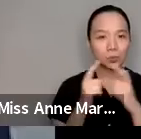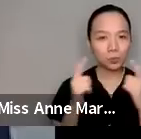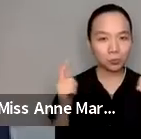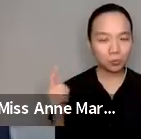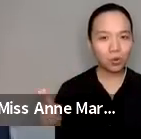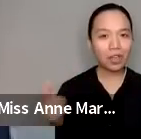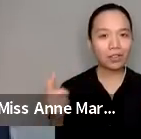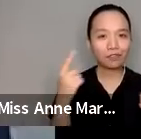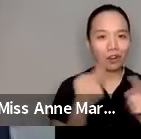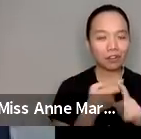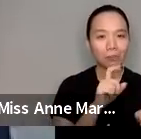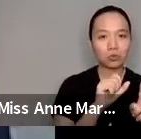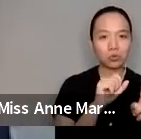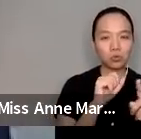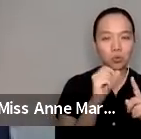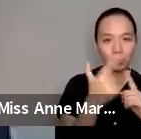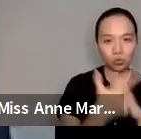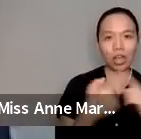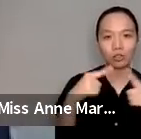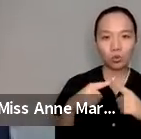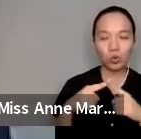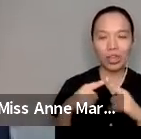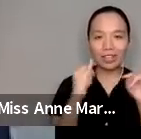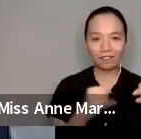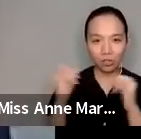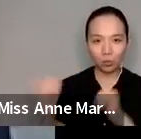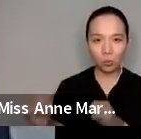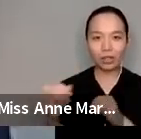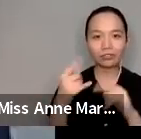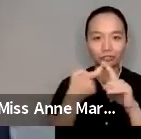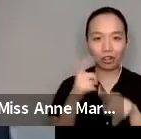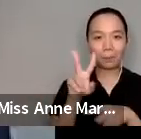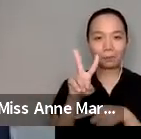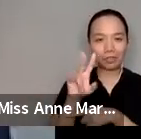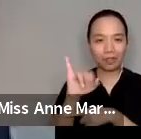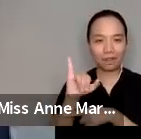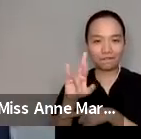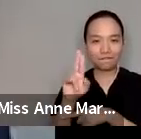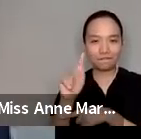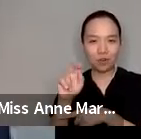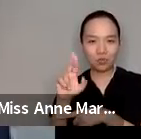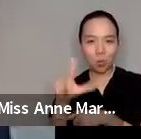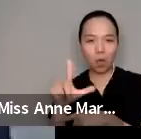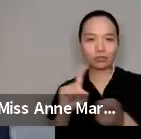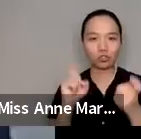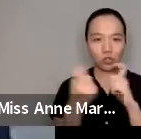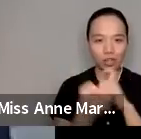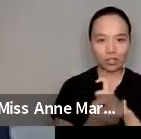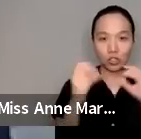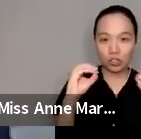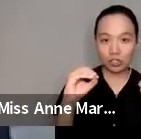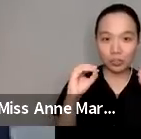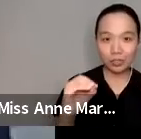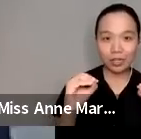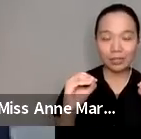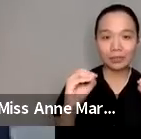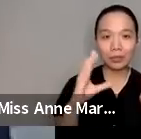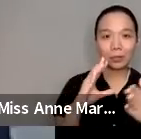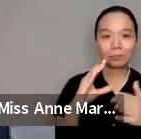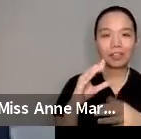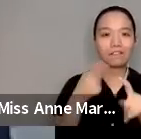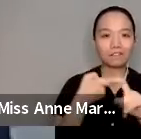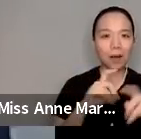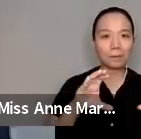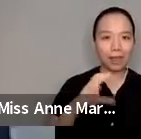from social to individual and virtual change. Teaching learning activities change from